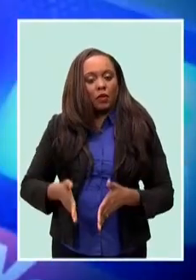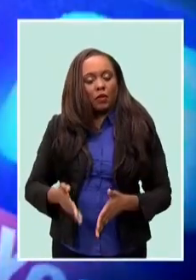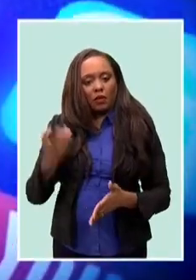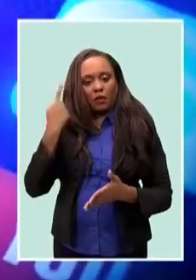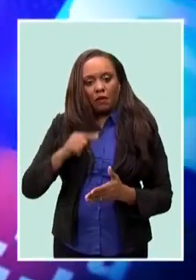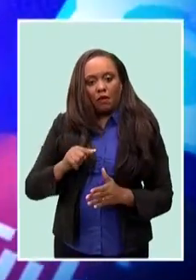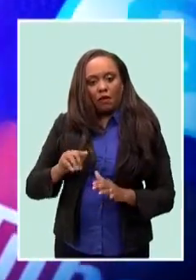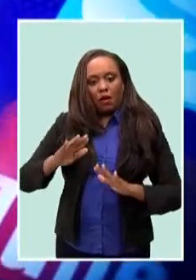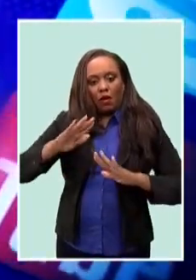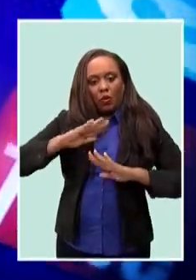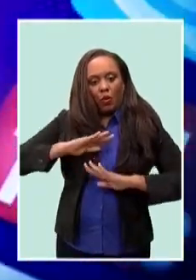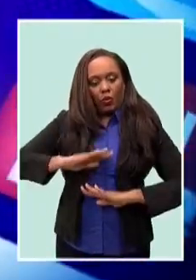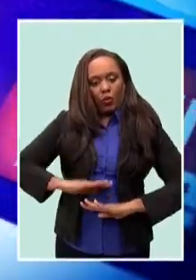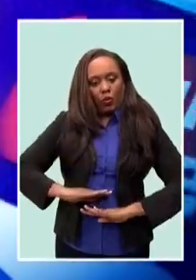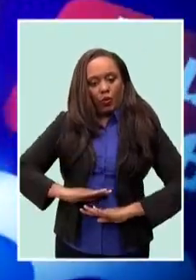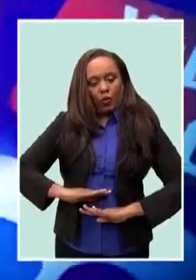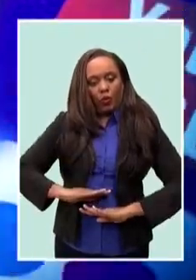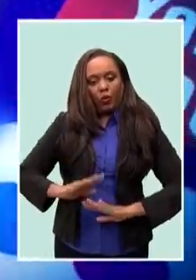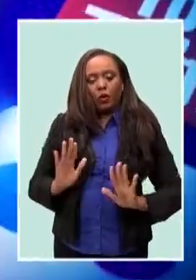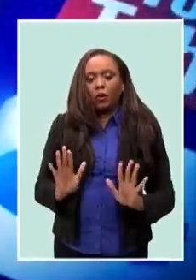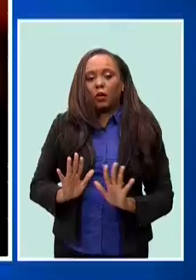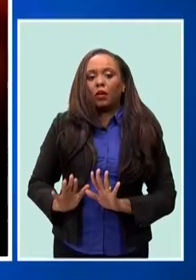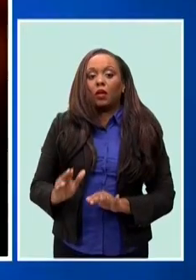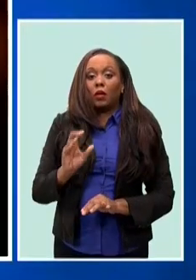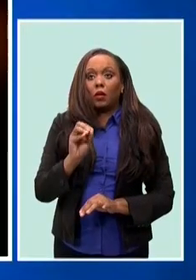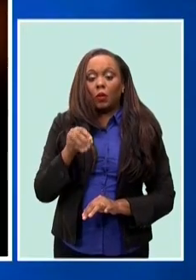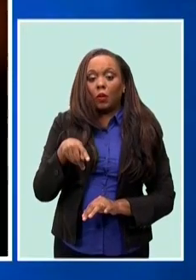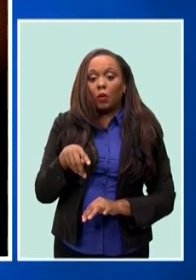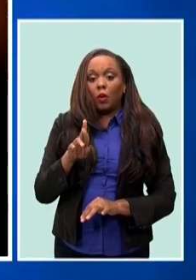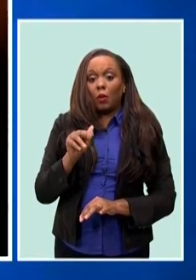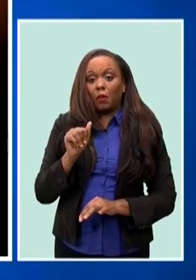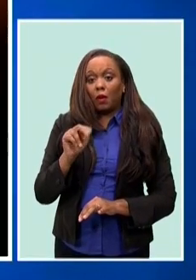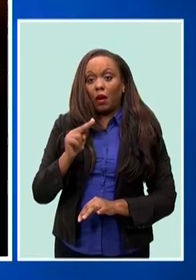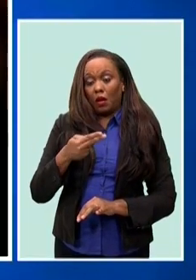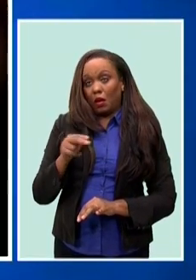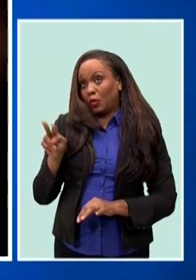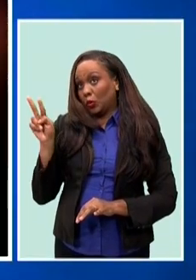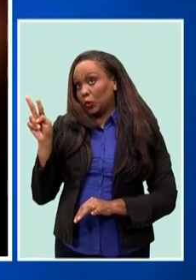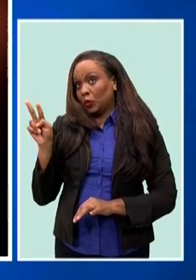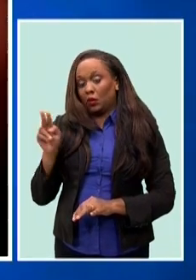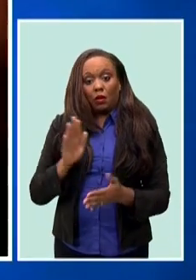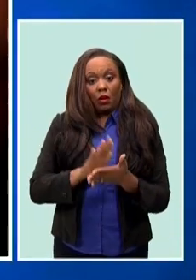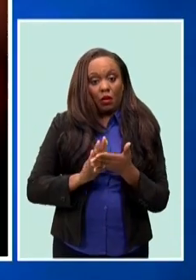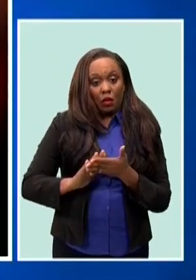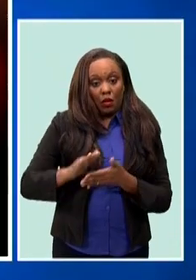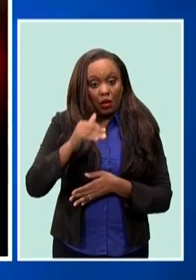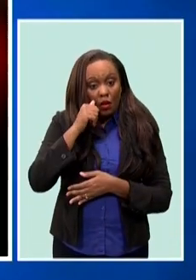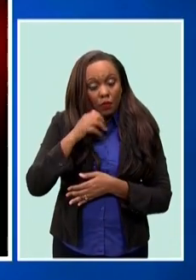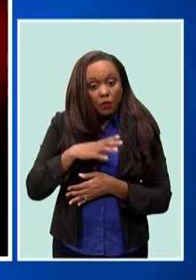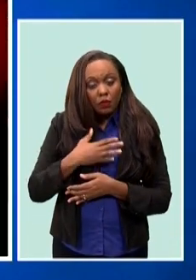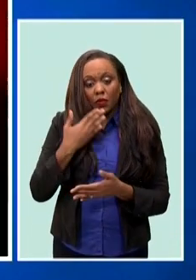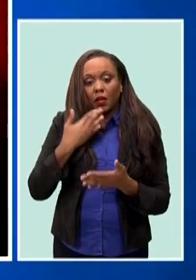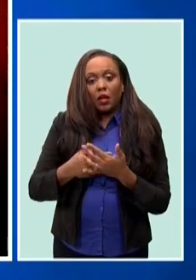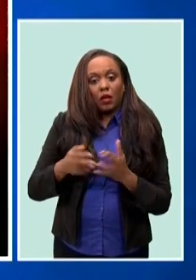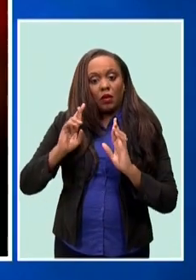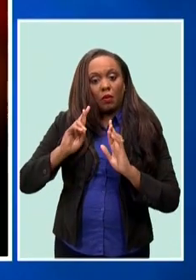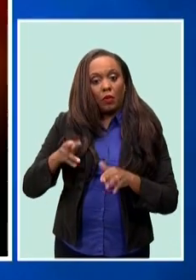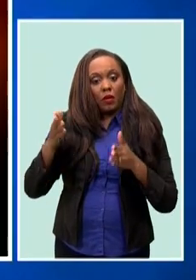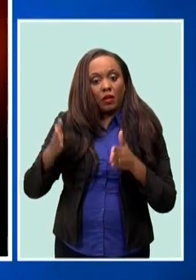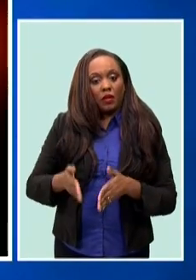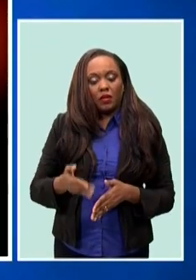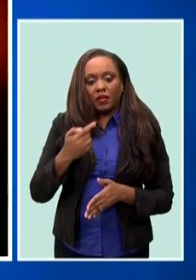Gayle King's calm demeanor. Even Oprah Winfrey weighed in, congratulating King for doing a good job.